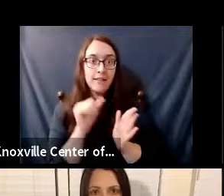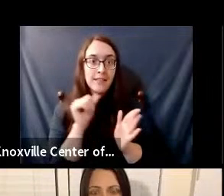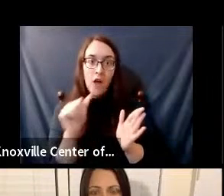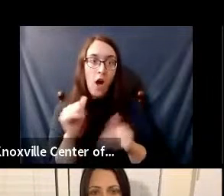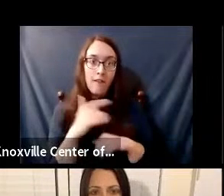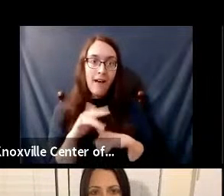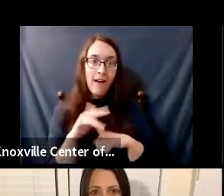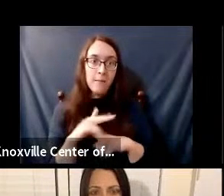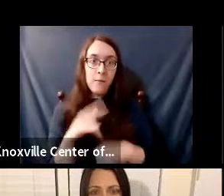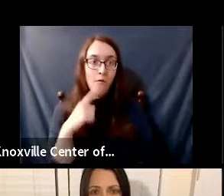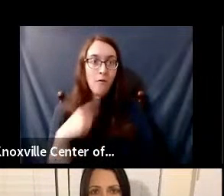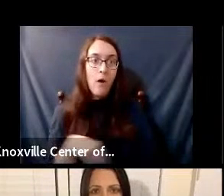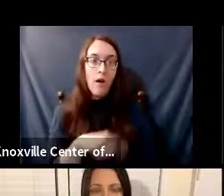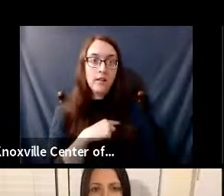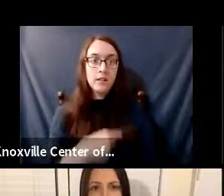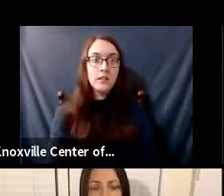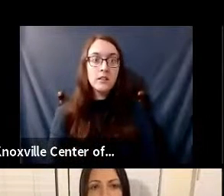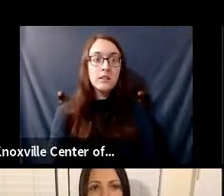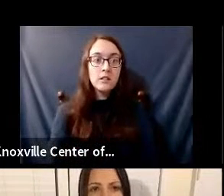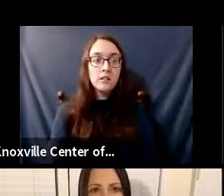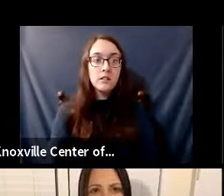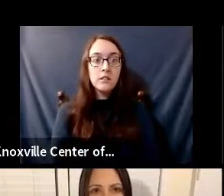us.